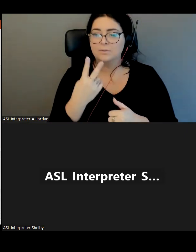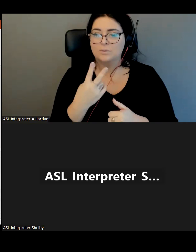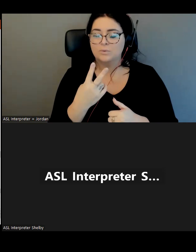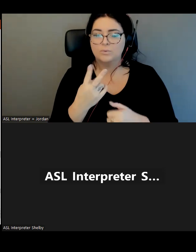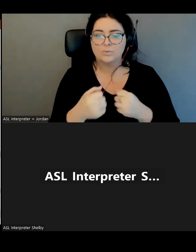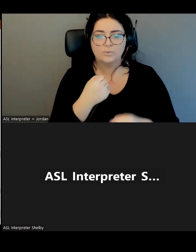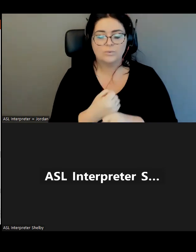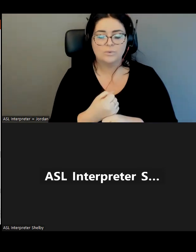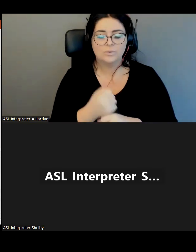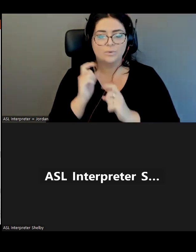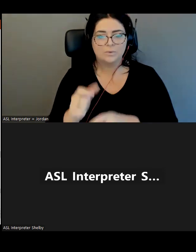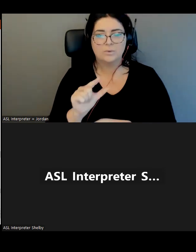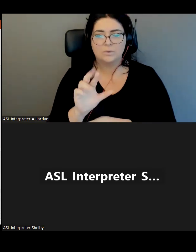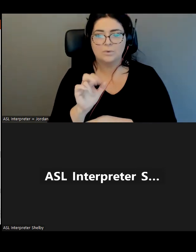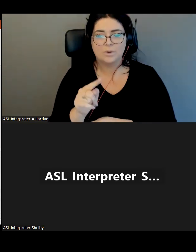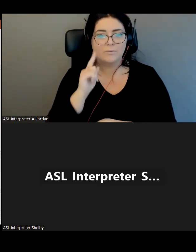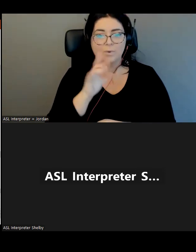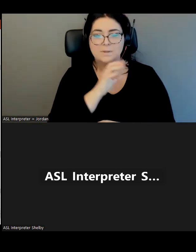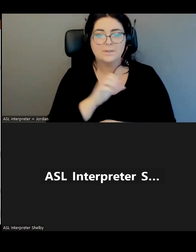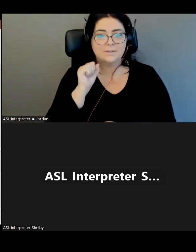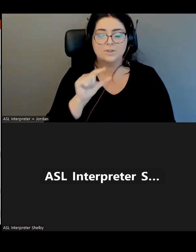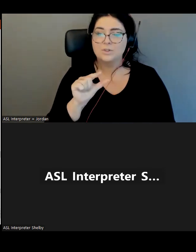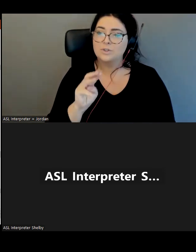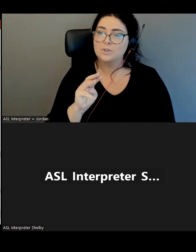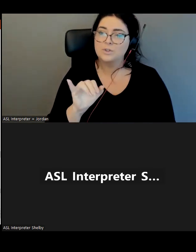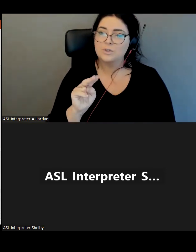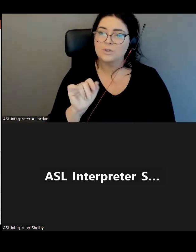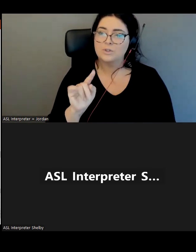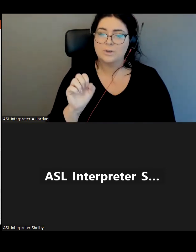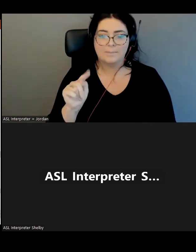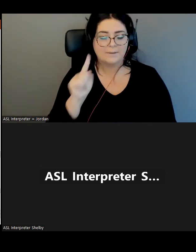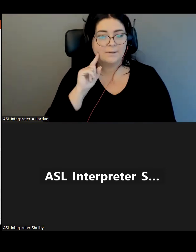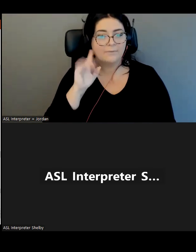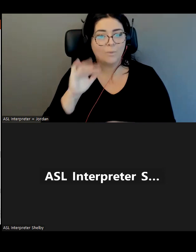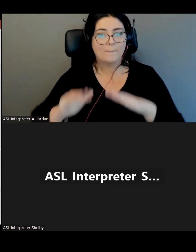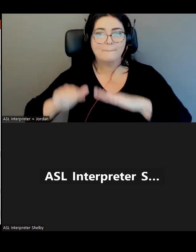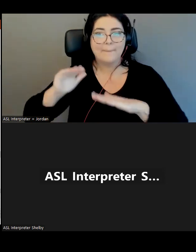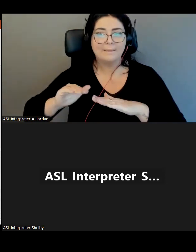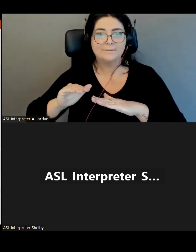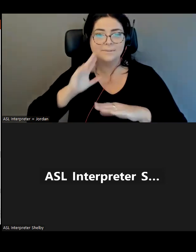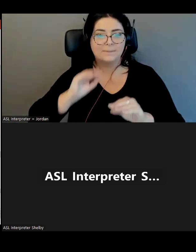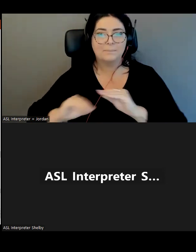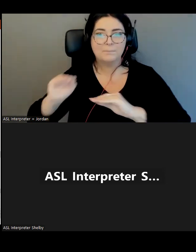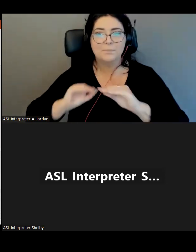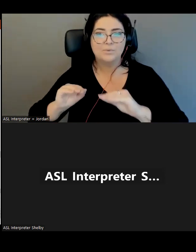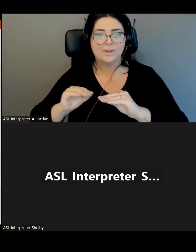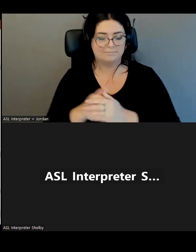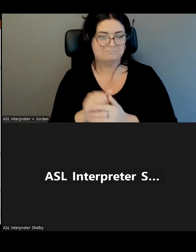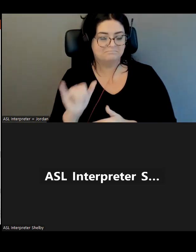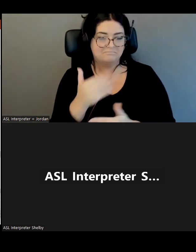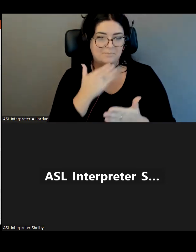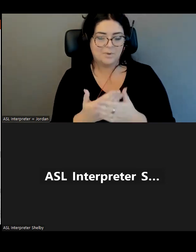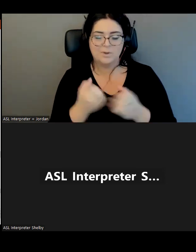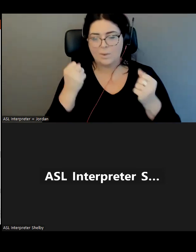gymnastics clubs for senior gymnastics for balance and agility. So that was an interesting thing that we did. So again, lots